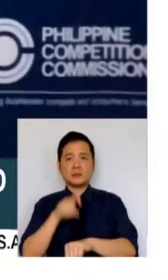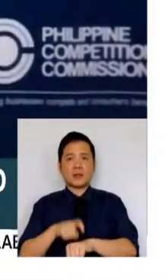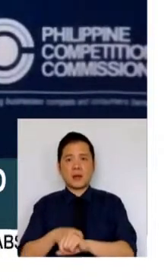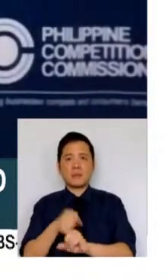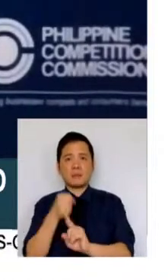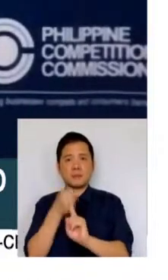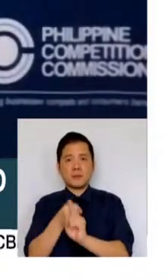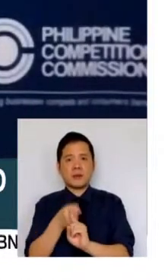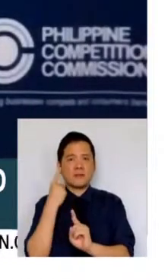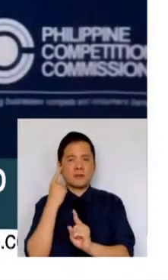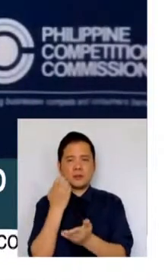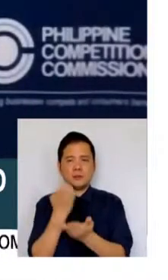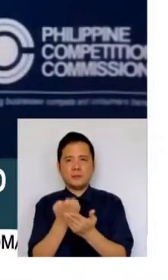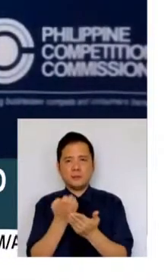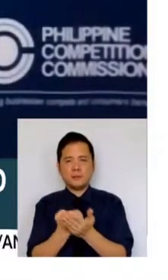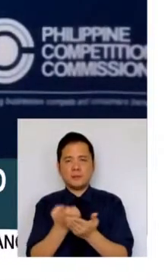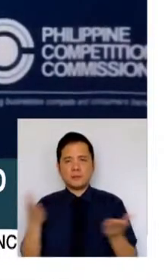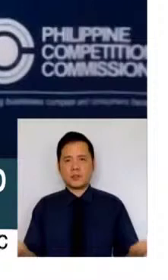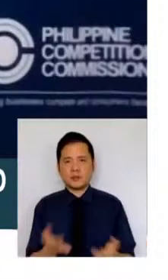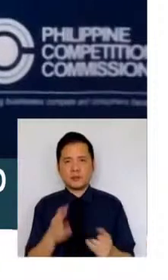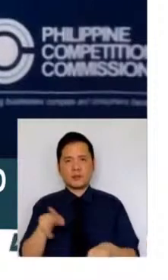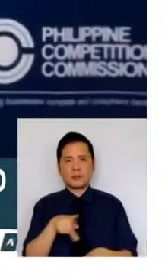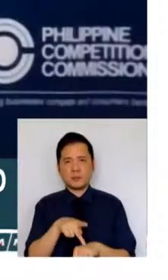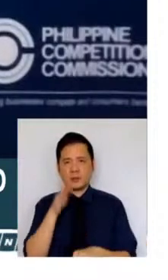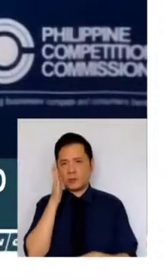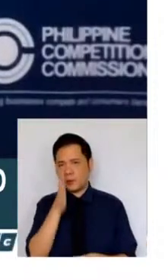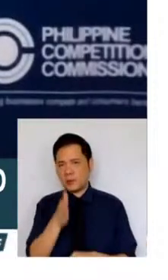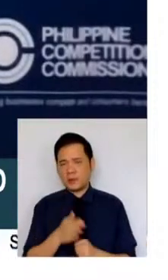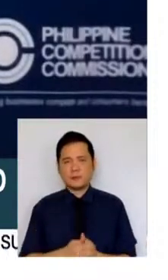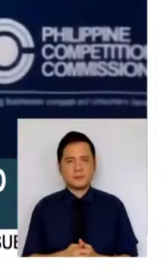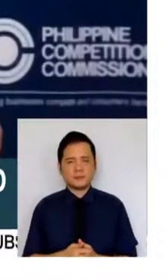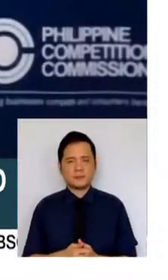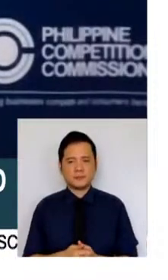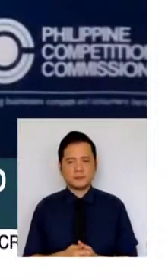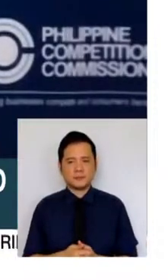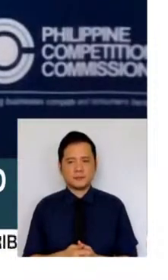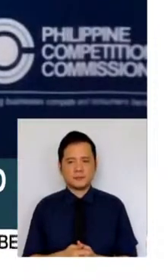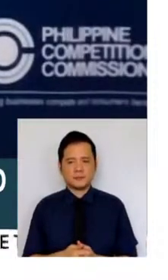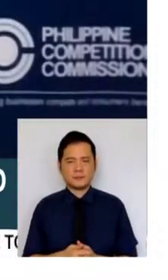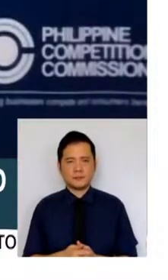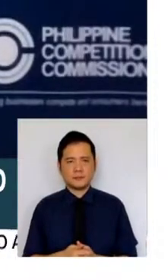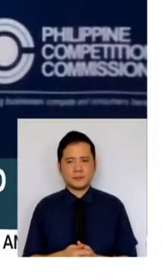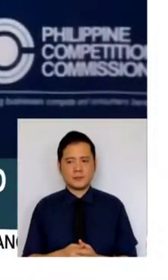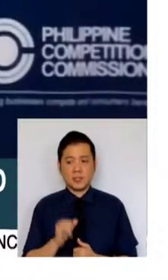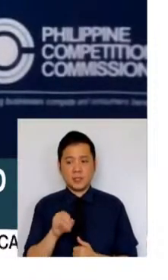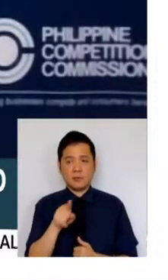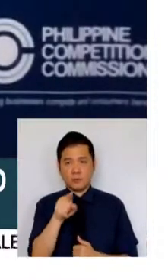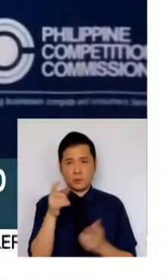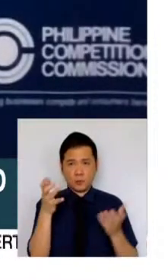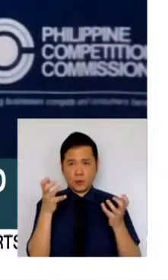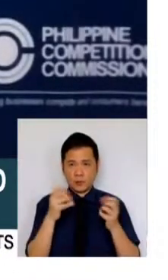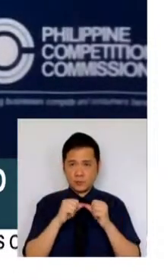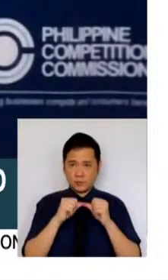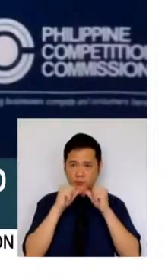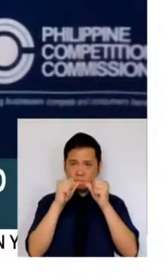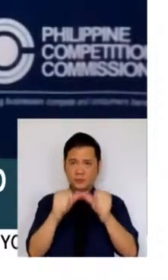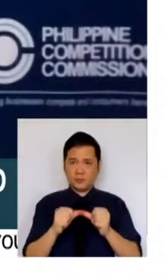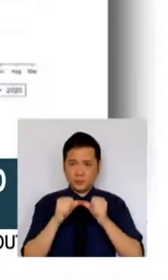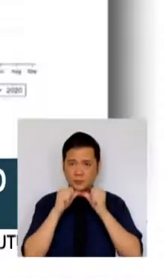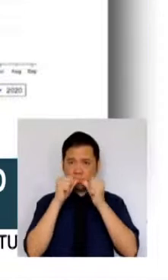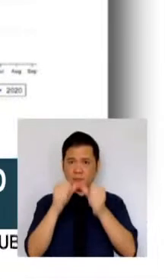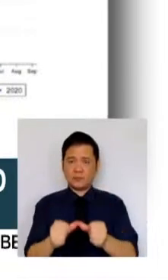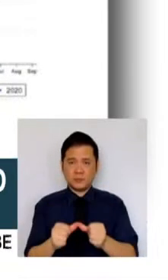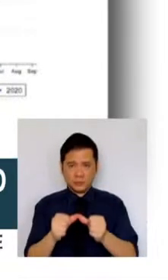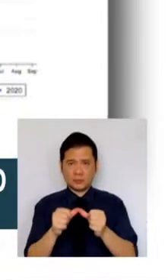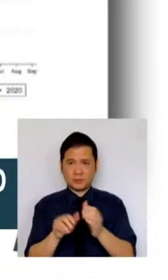our country. And as you know, what brings about sustainable growth over the long haul is the